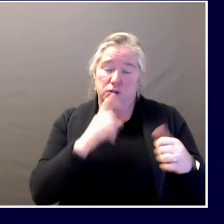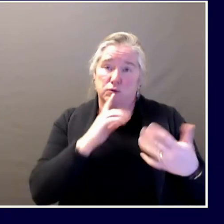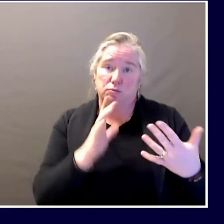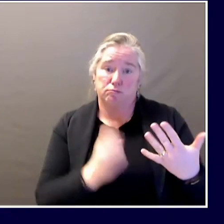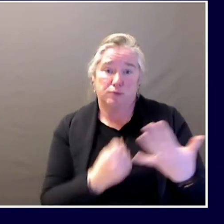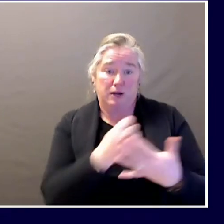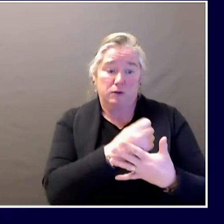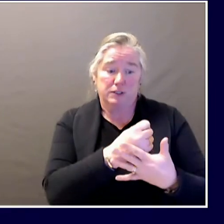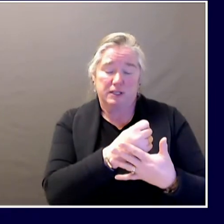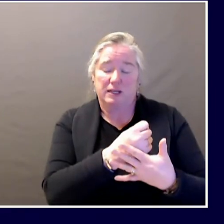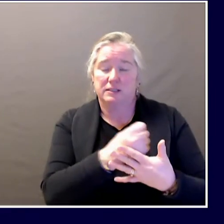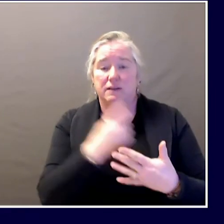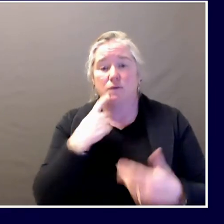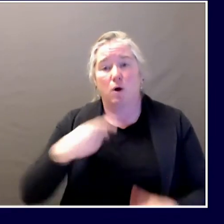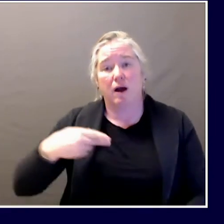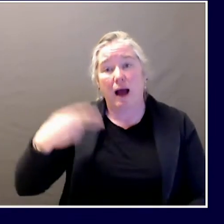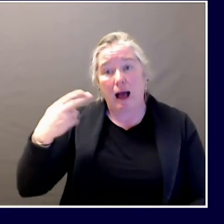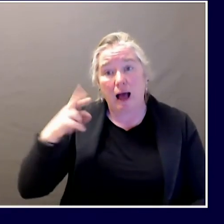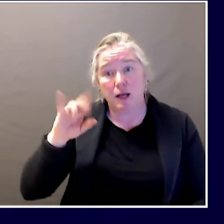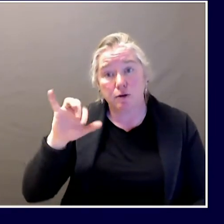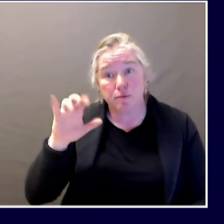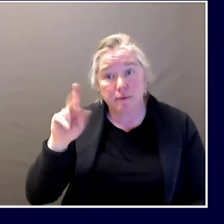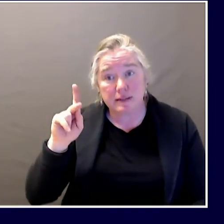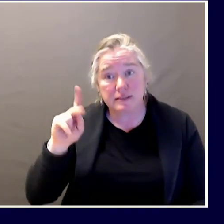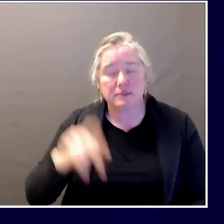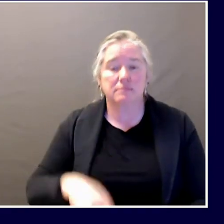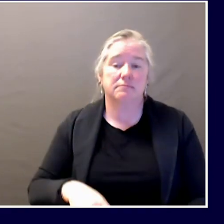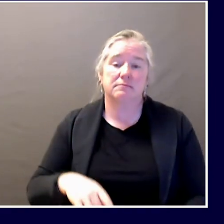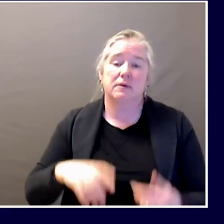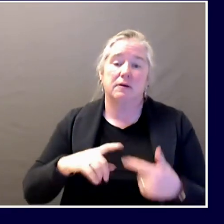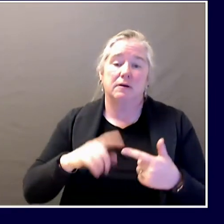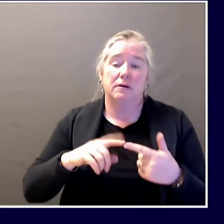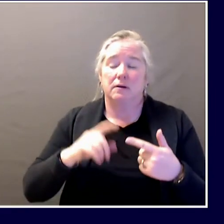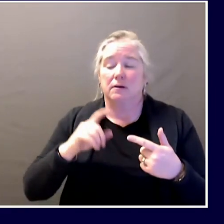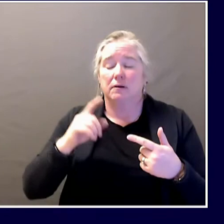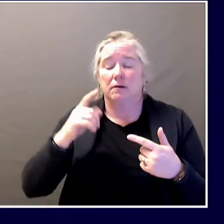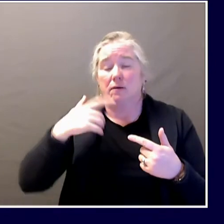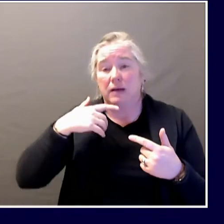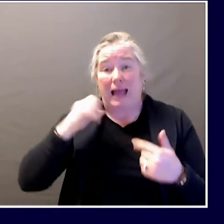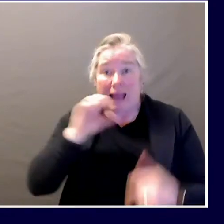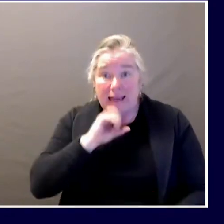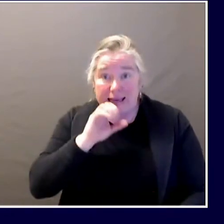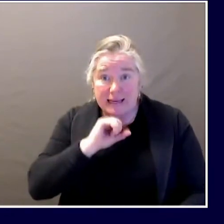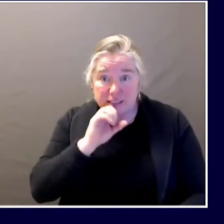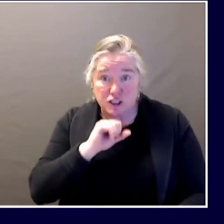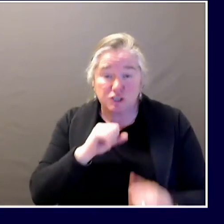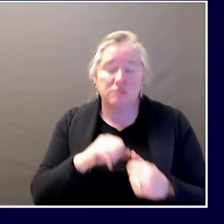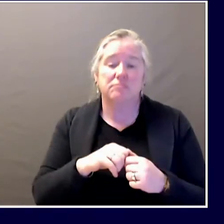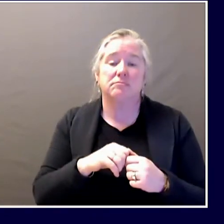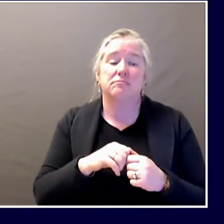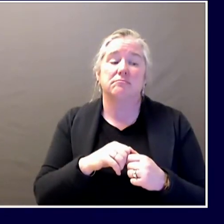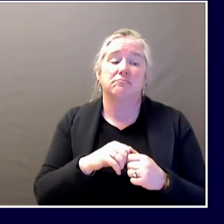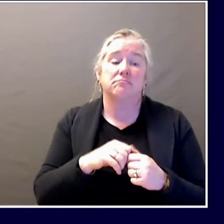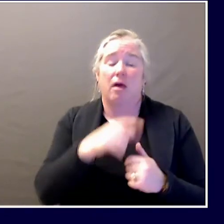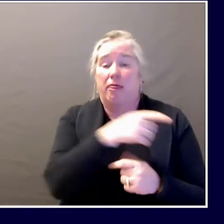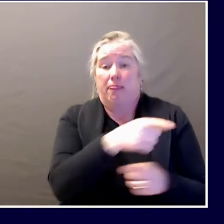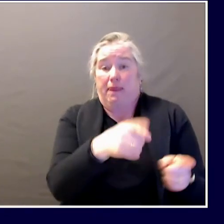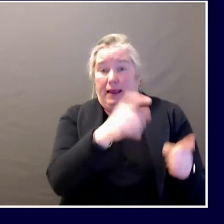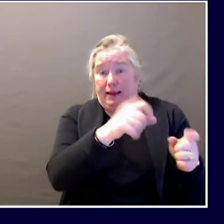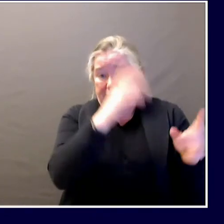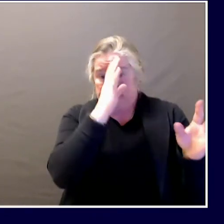at higher risk, for example, if they're older or have some sort of medical condition that puts them at risk. They can prioritize people who